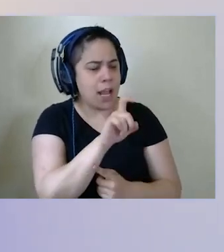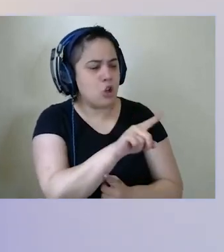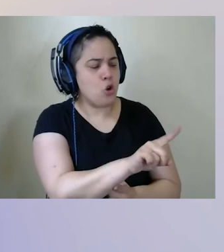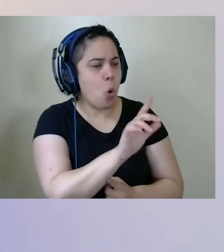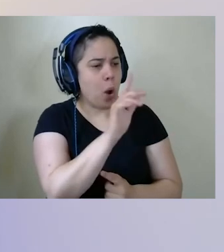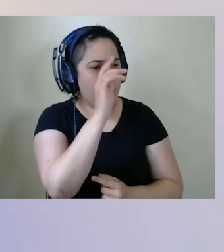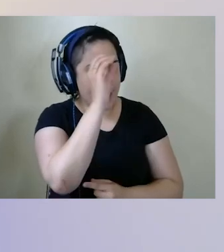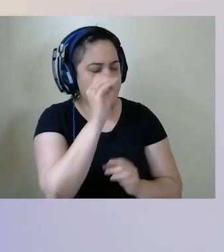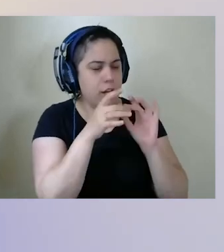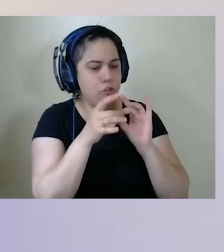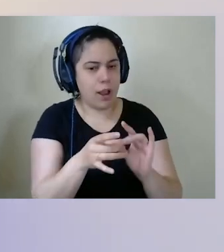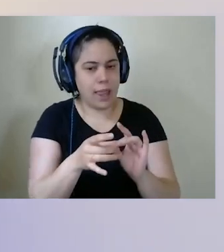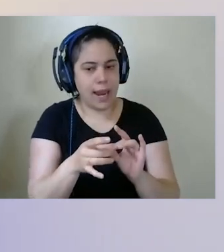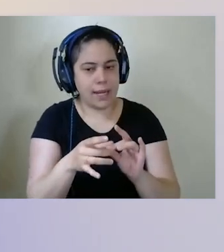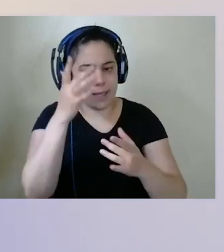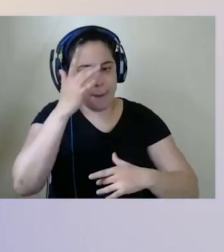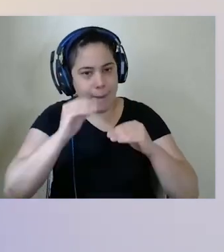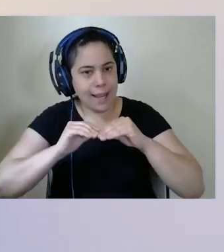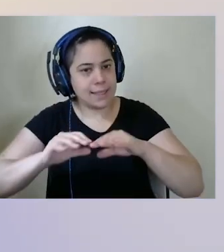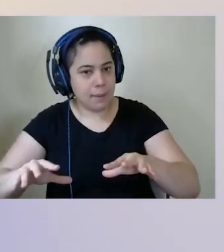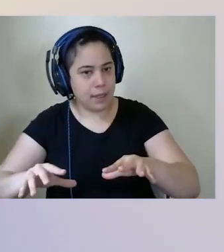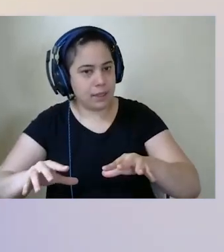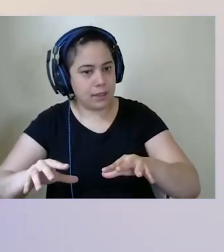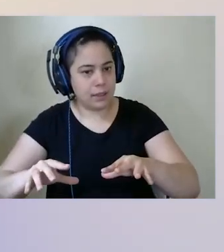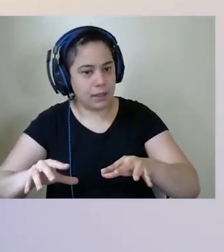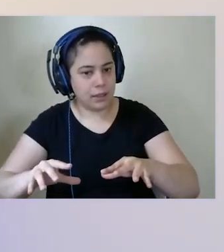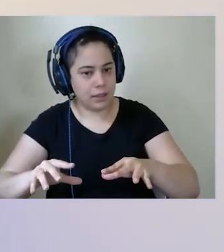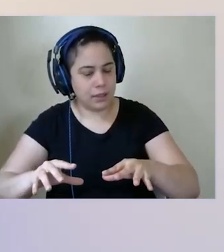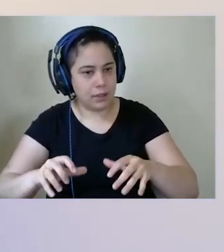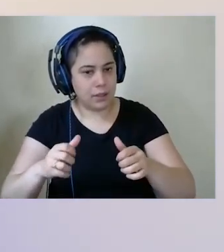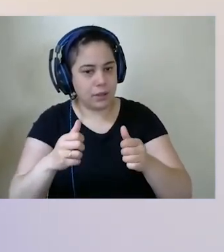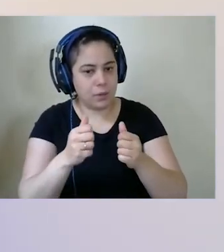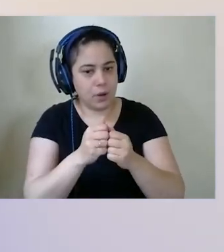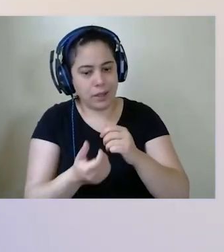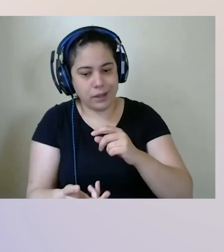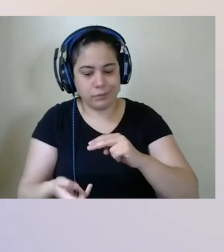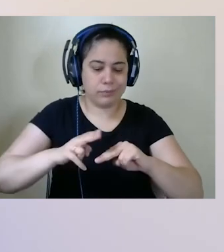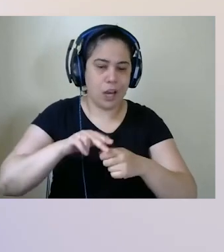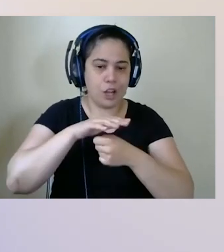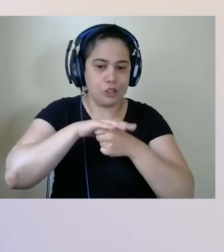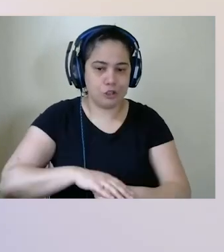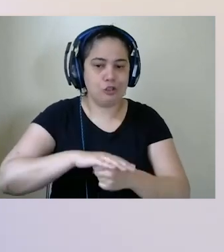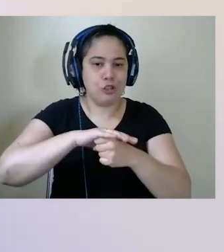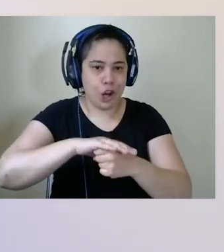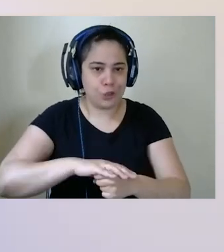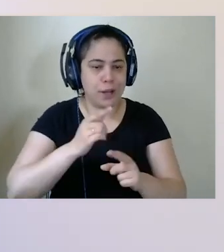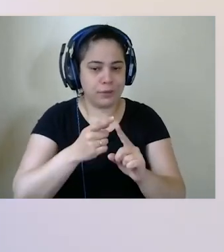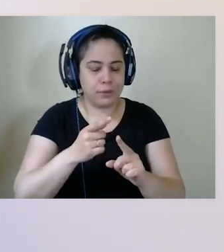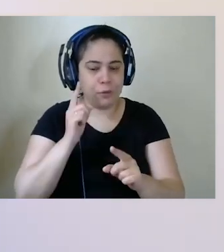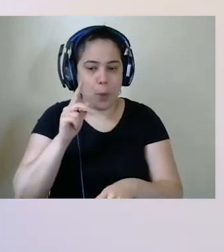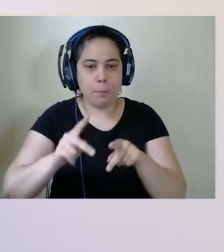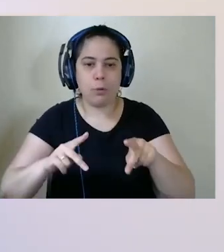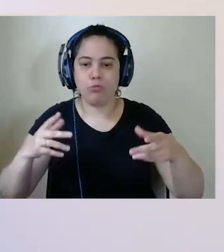pandemic and the sort of additional layer of stress that that imposes upon people who